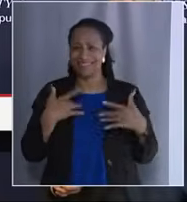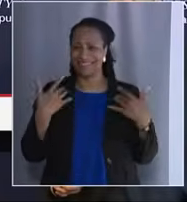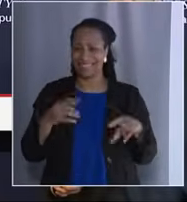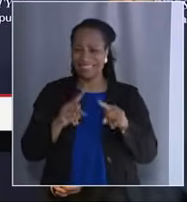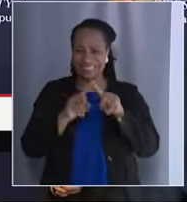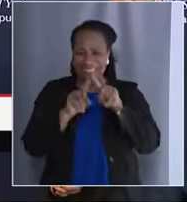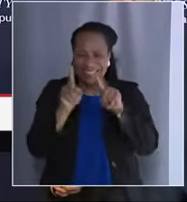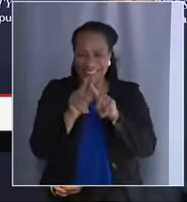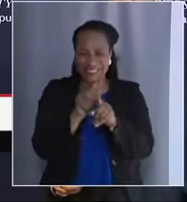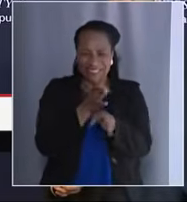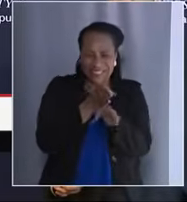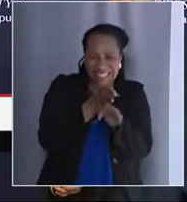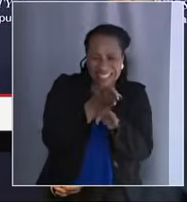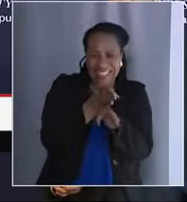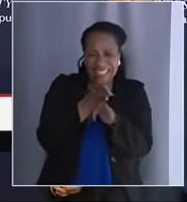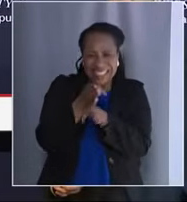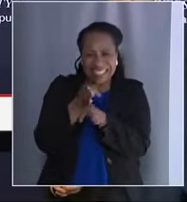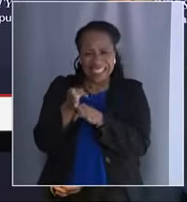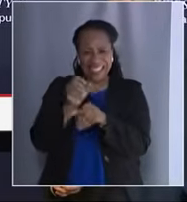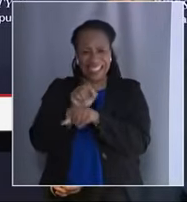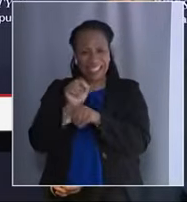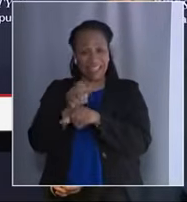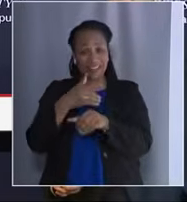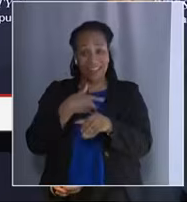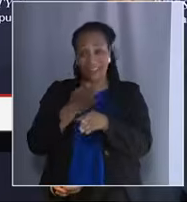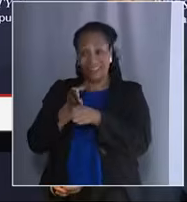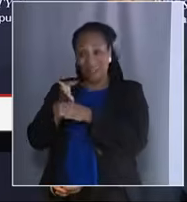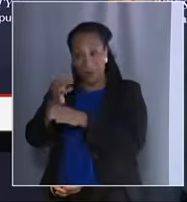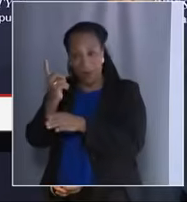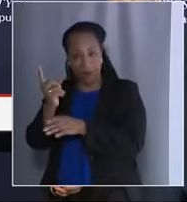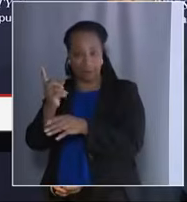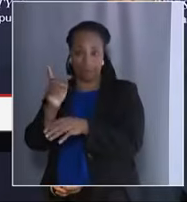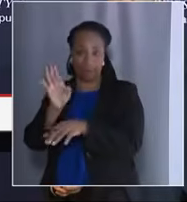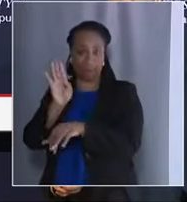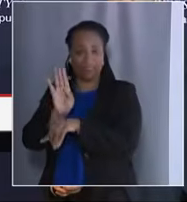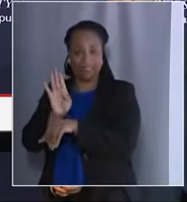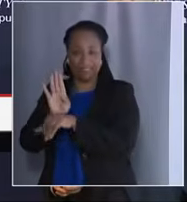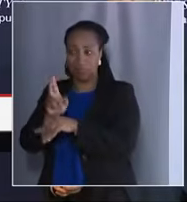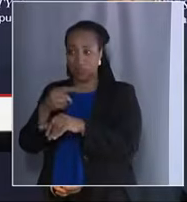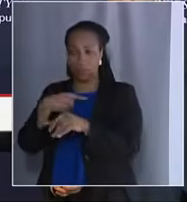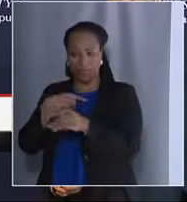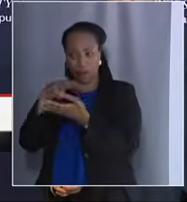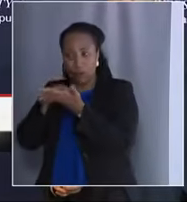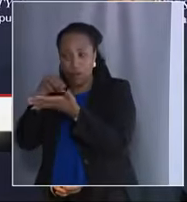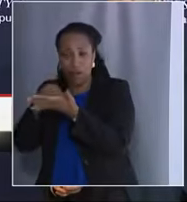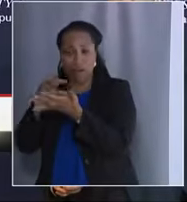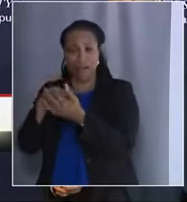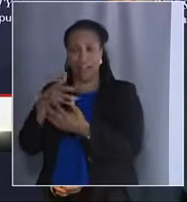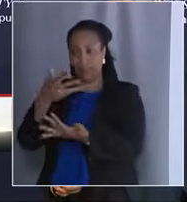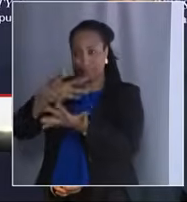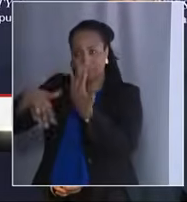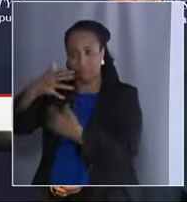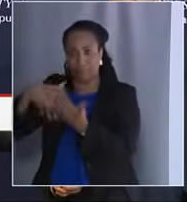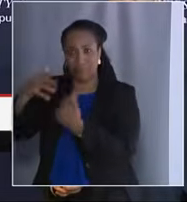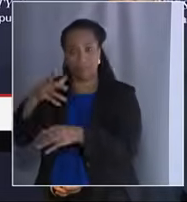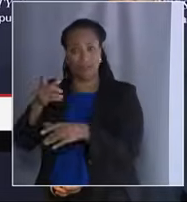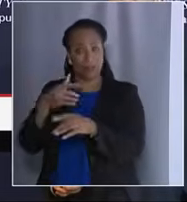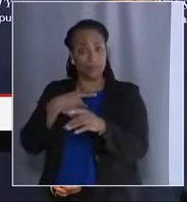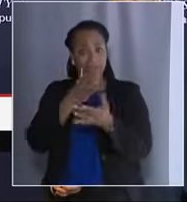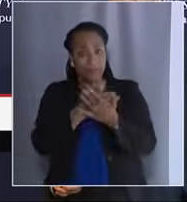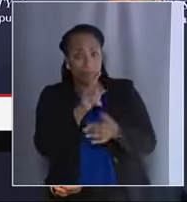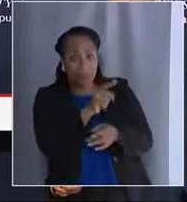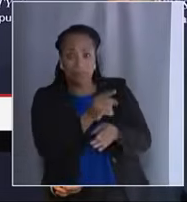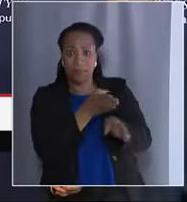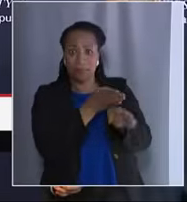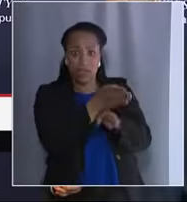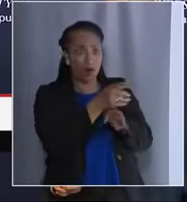another. Having those chance encounters that brings two minds together and invents new human knowledge